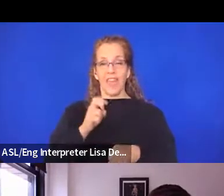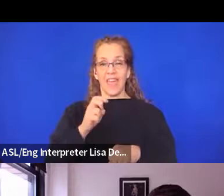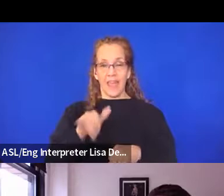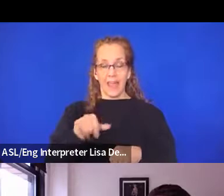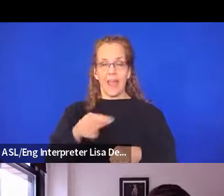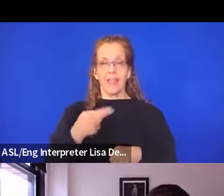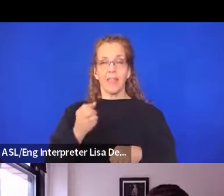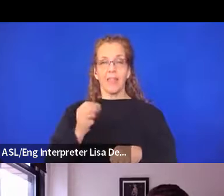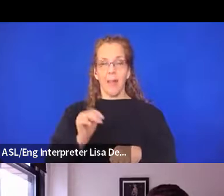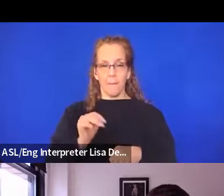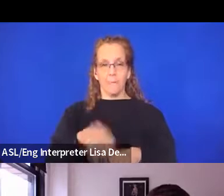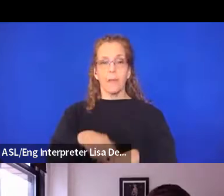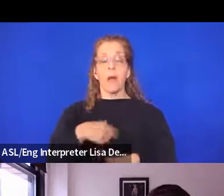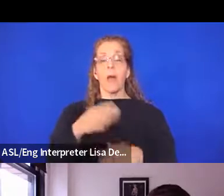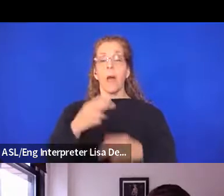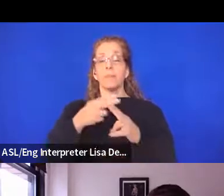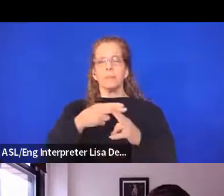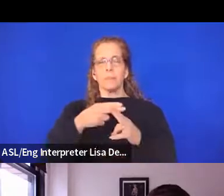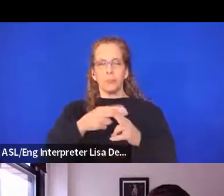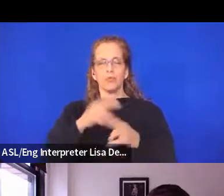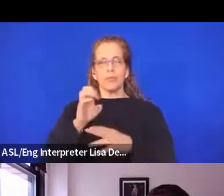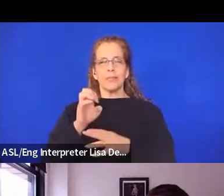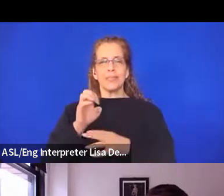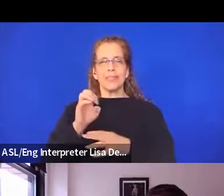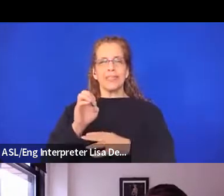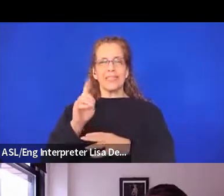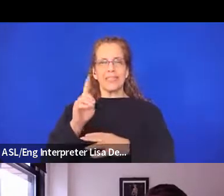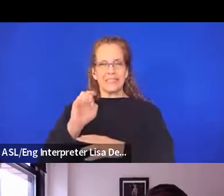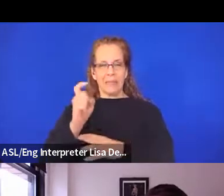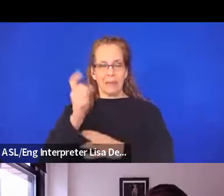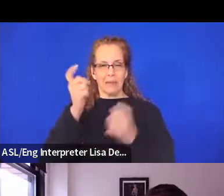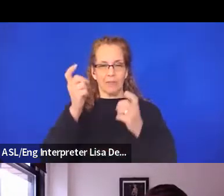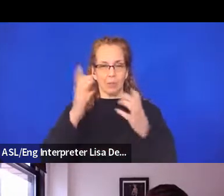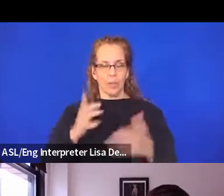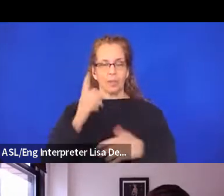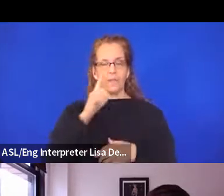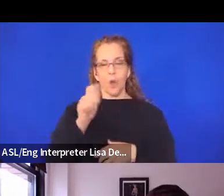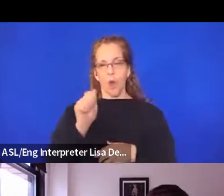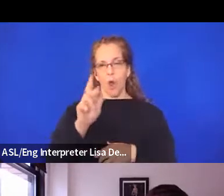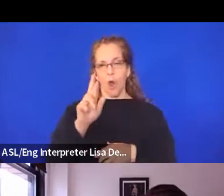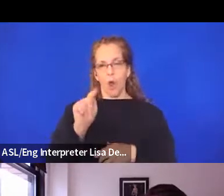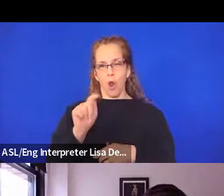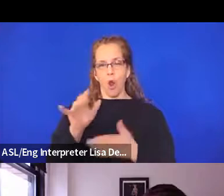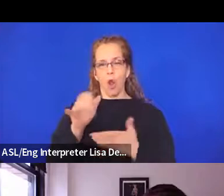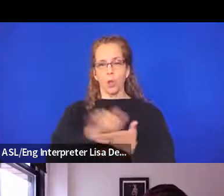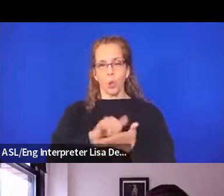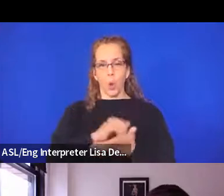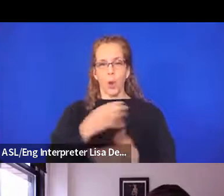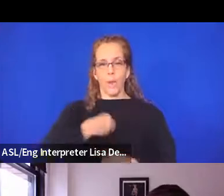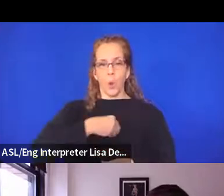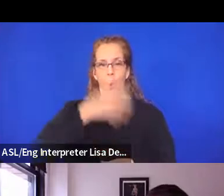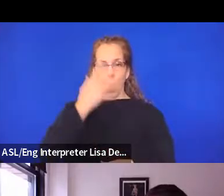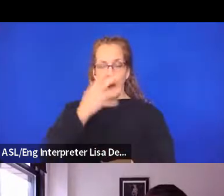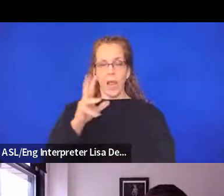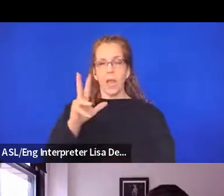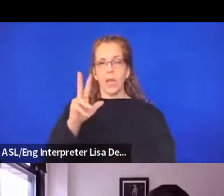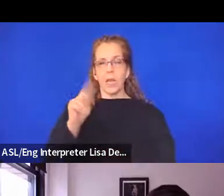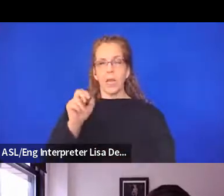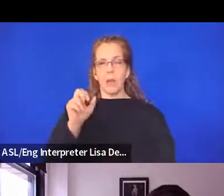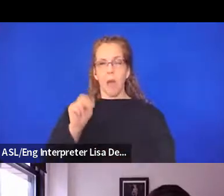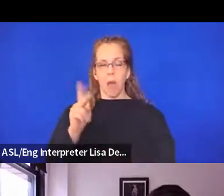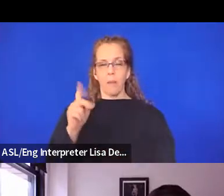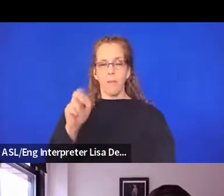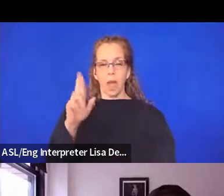interim executive director of the Alliance of Resident Theaters New York. I am a white, non-binary person with short,